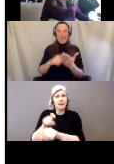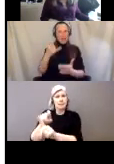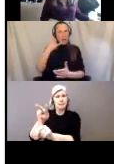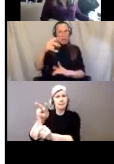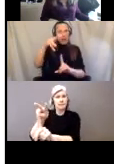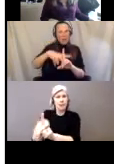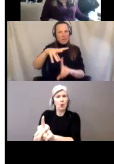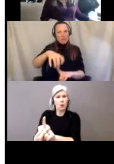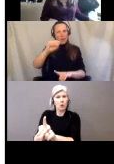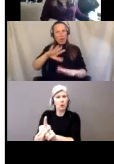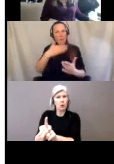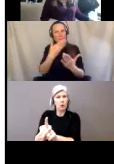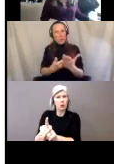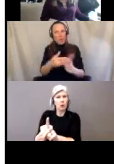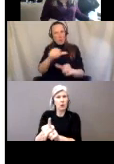So